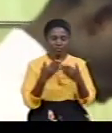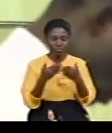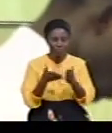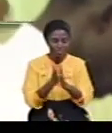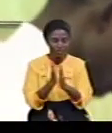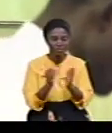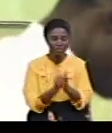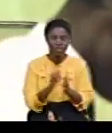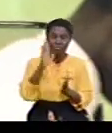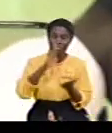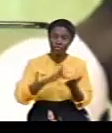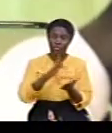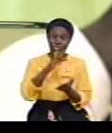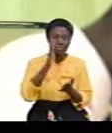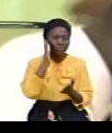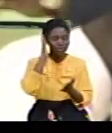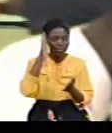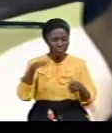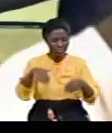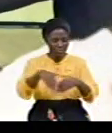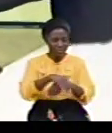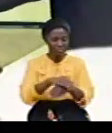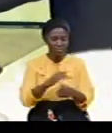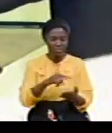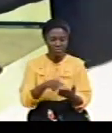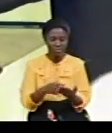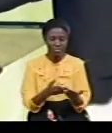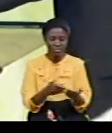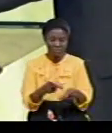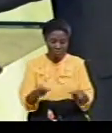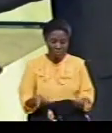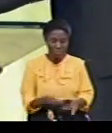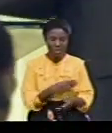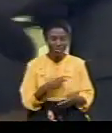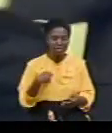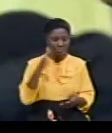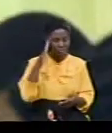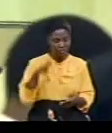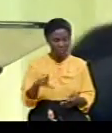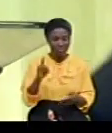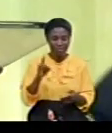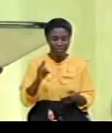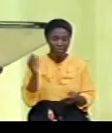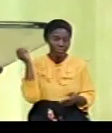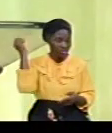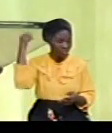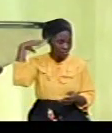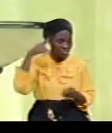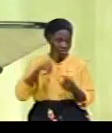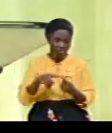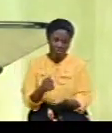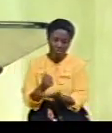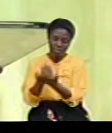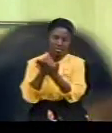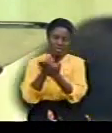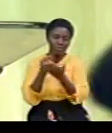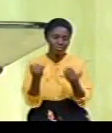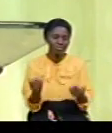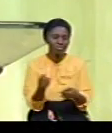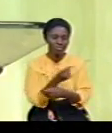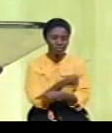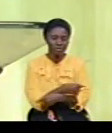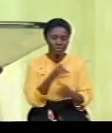place and we find grace to help today at the hour of need in